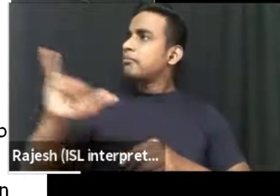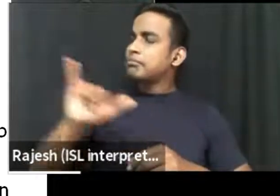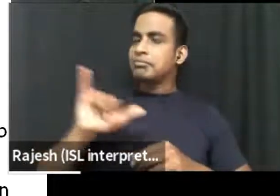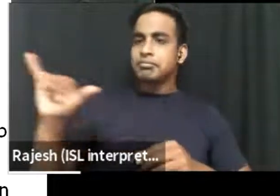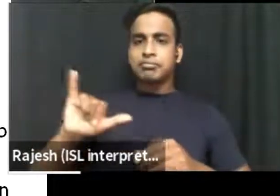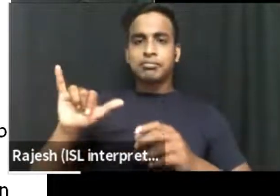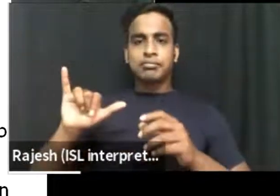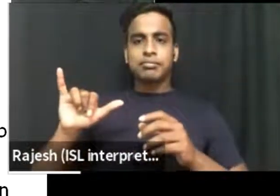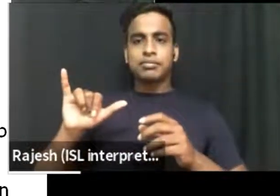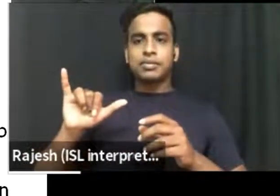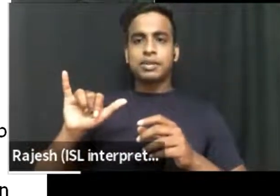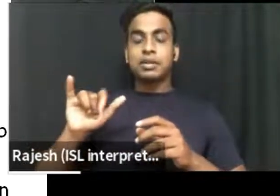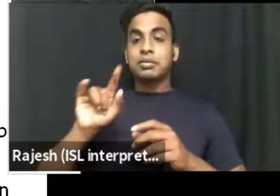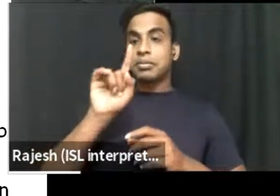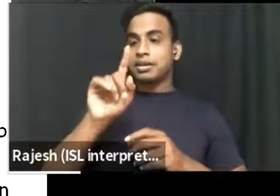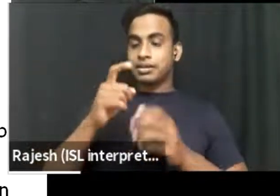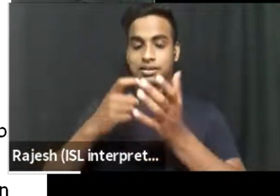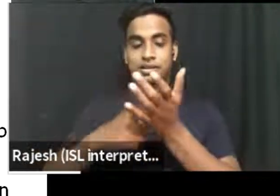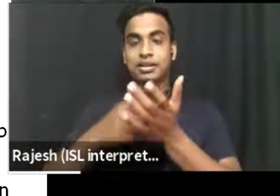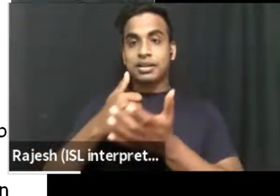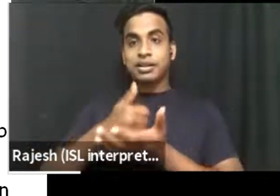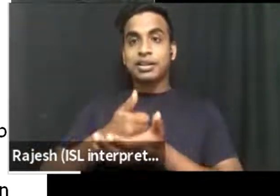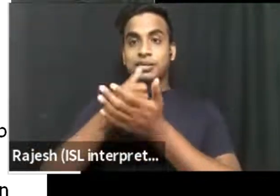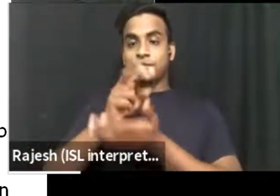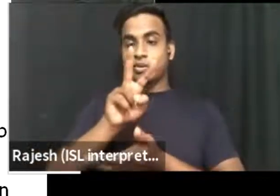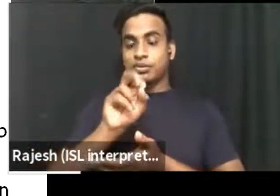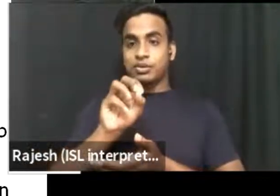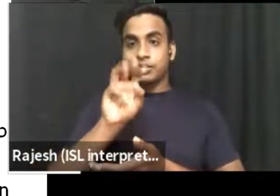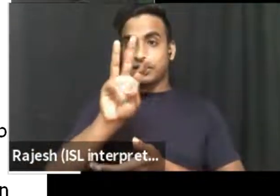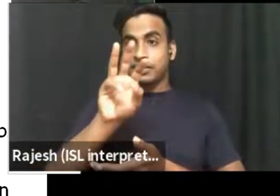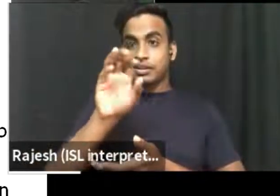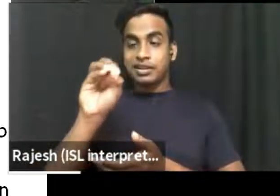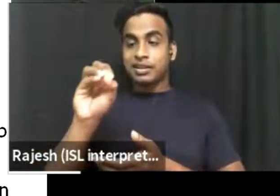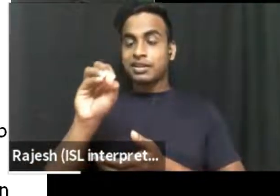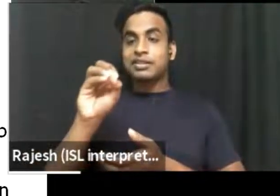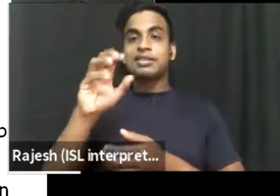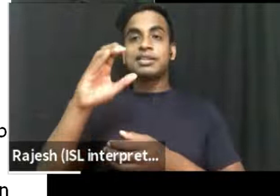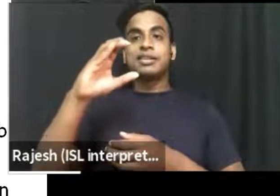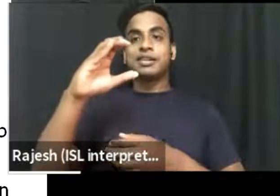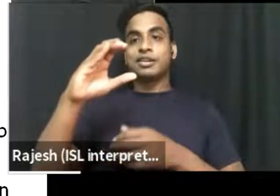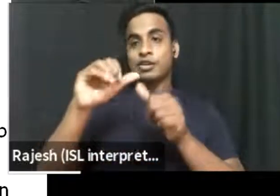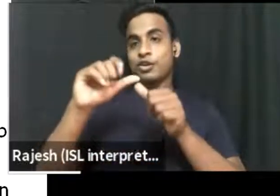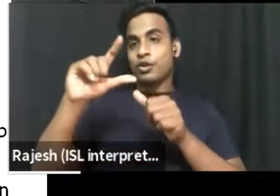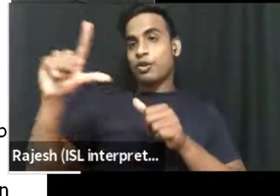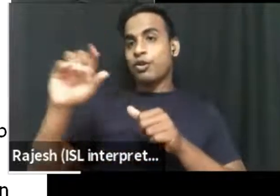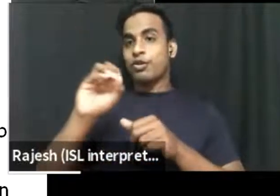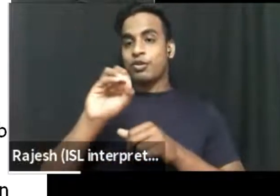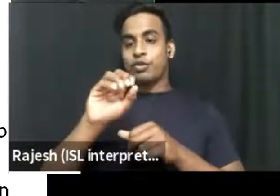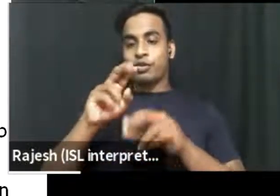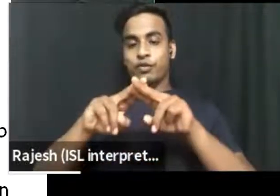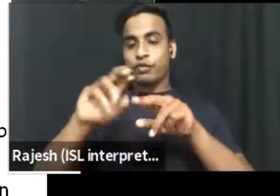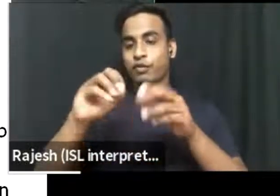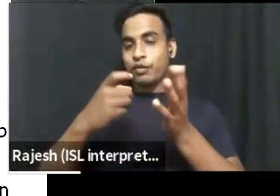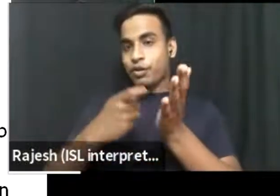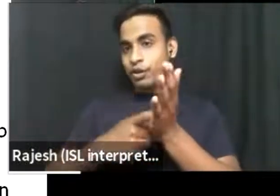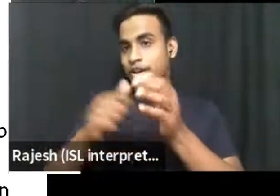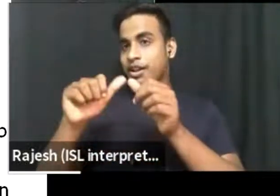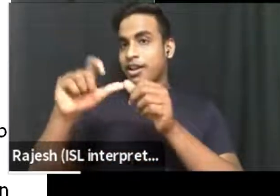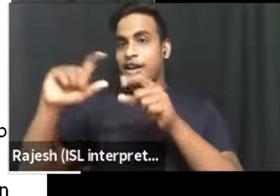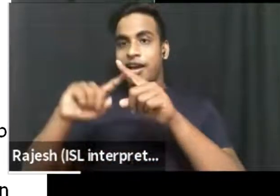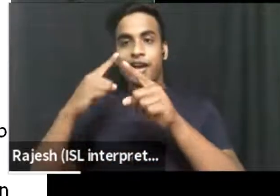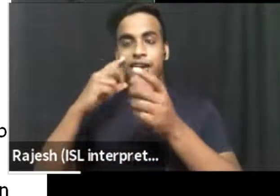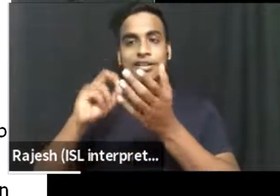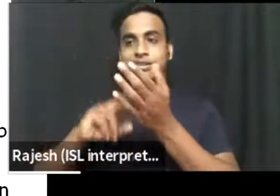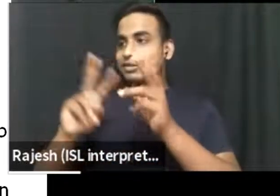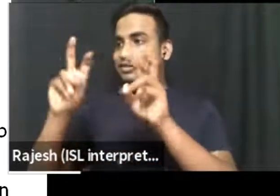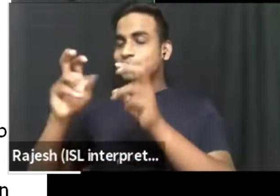talk about the Rehab 2030 call for action, does not talk about community-based rehabilitation. It does not talk about,